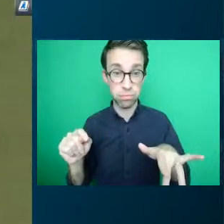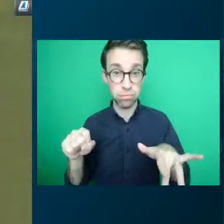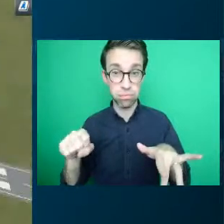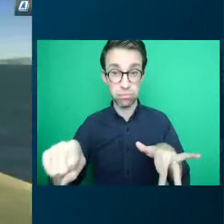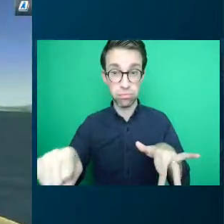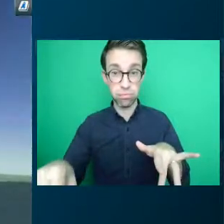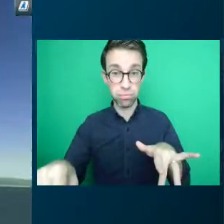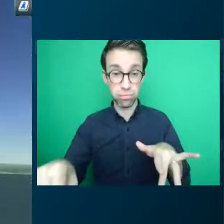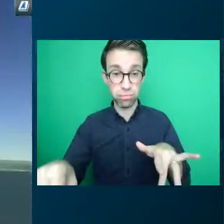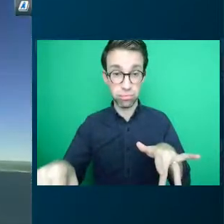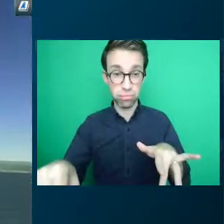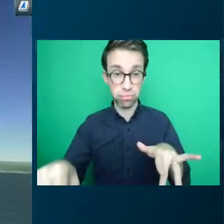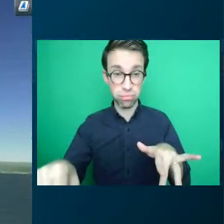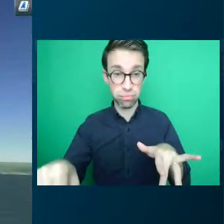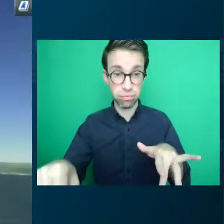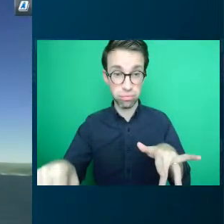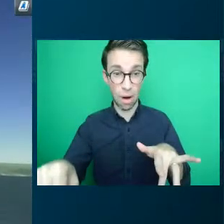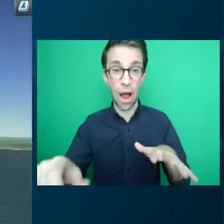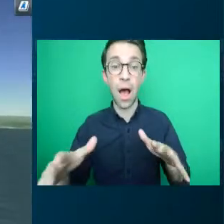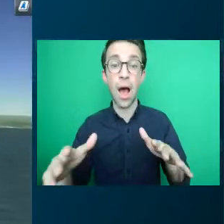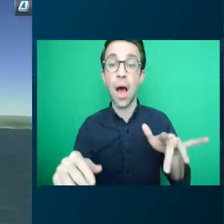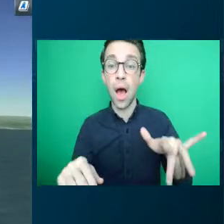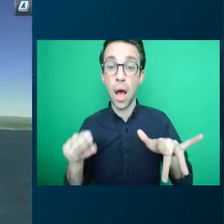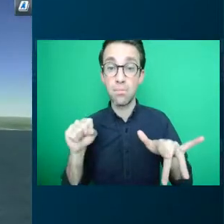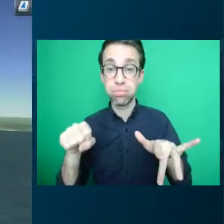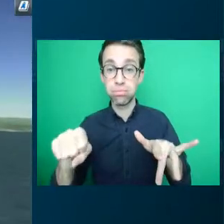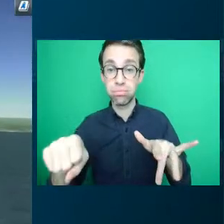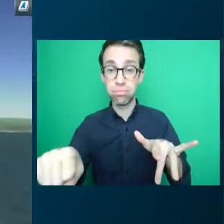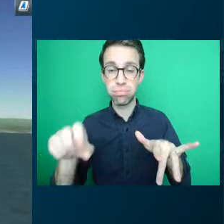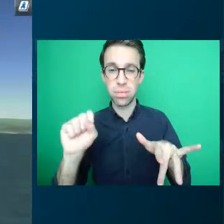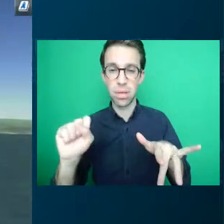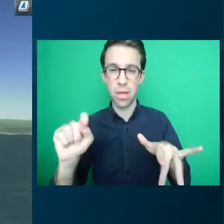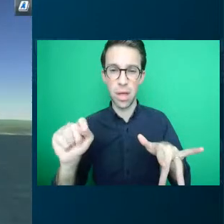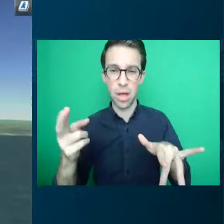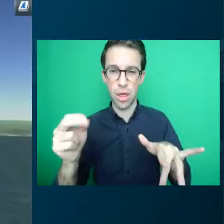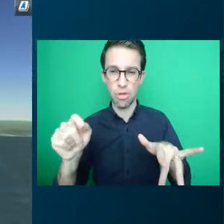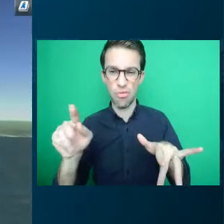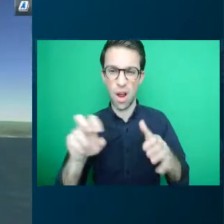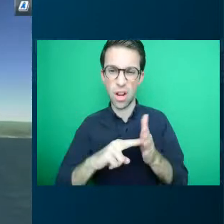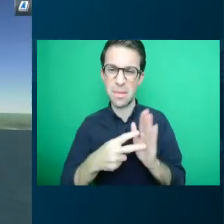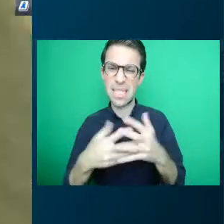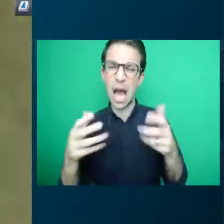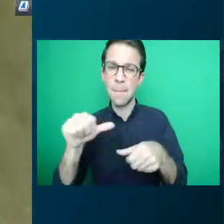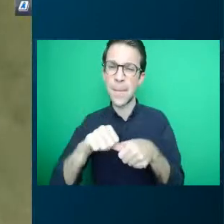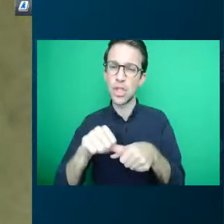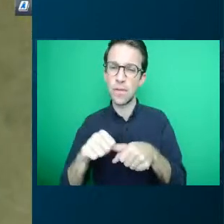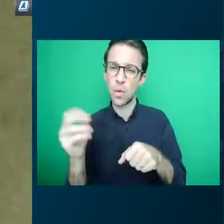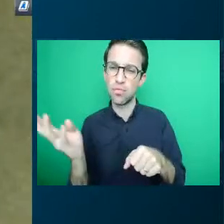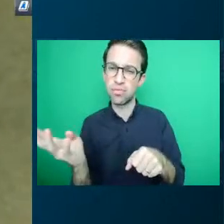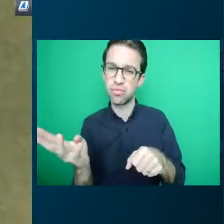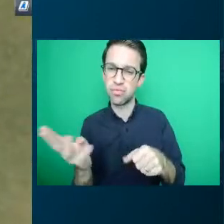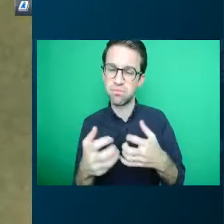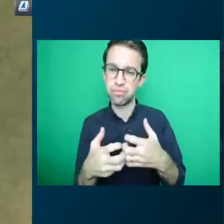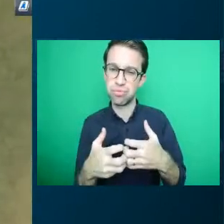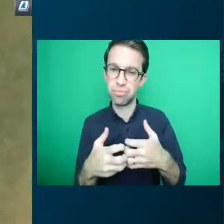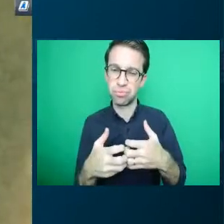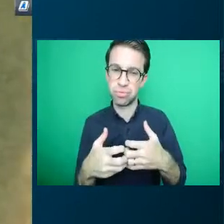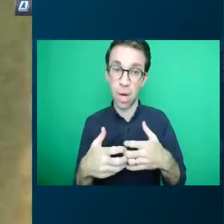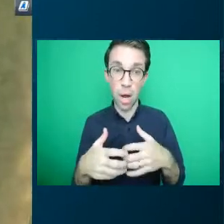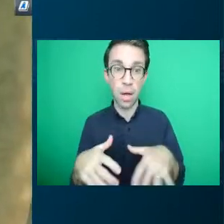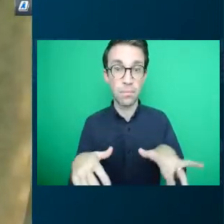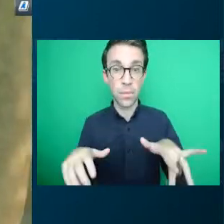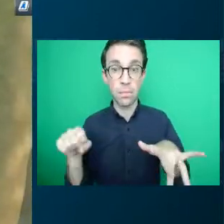and you can see that once I allow the engine to have some throttle is just how much fuel you're letting the engine burn off, it did in fact make me